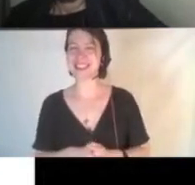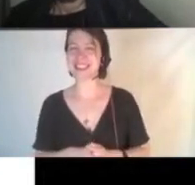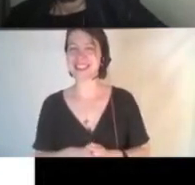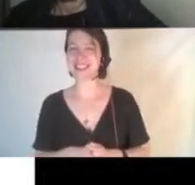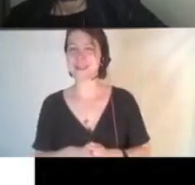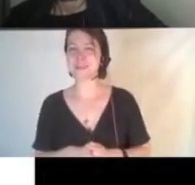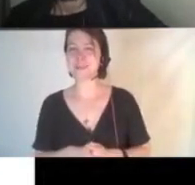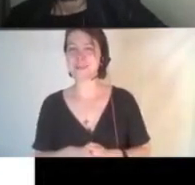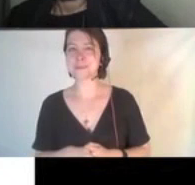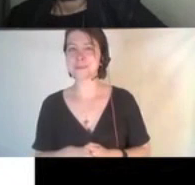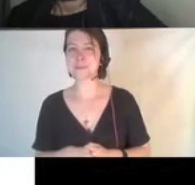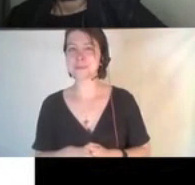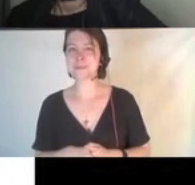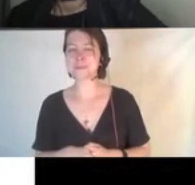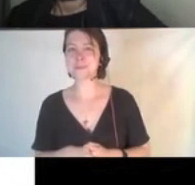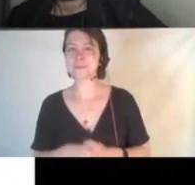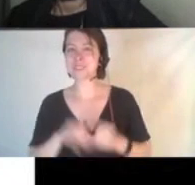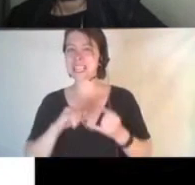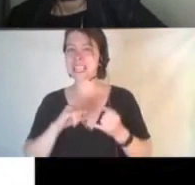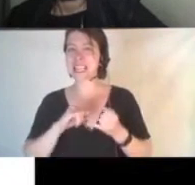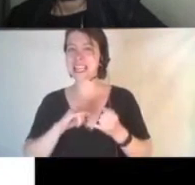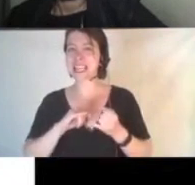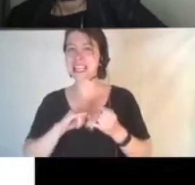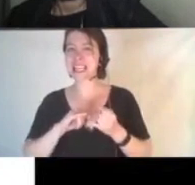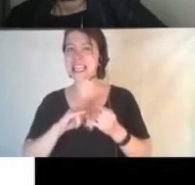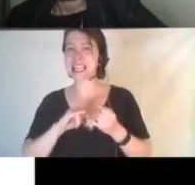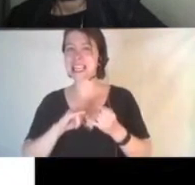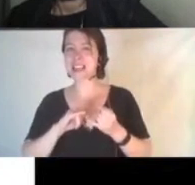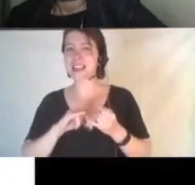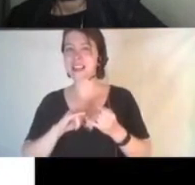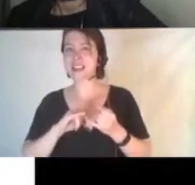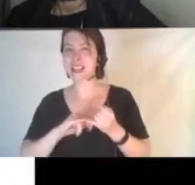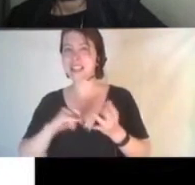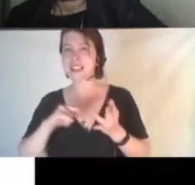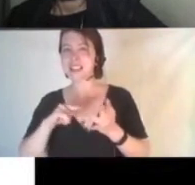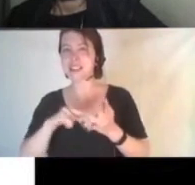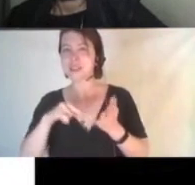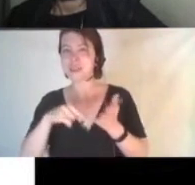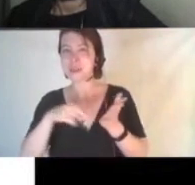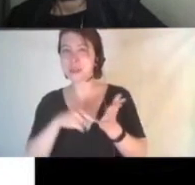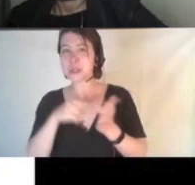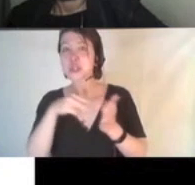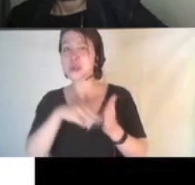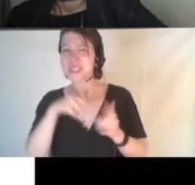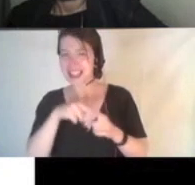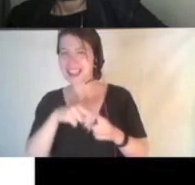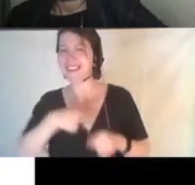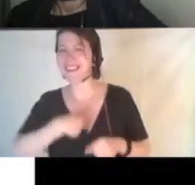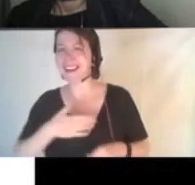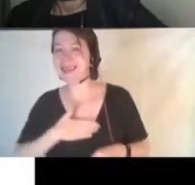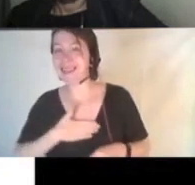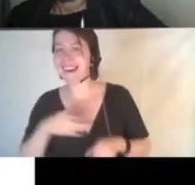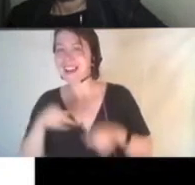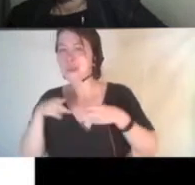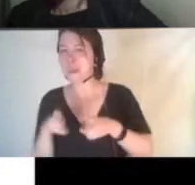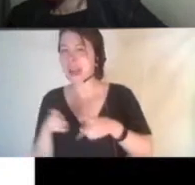Satie, I like the idea that he can mix colours and make them look in a way that gives a picture different facets